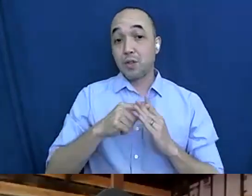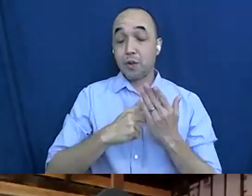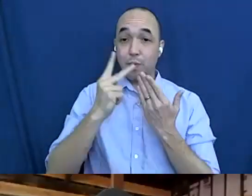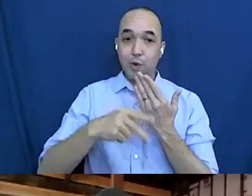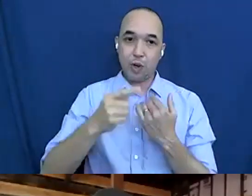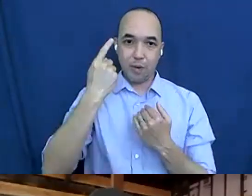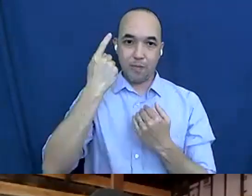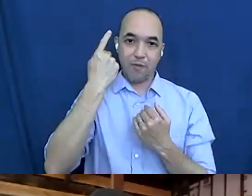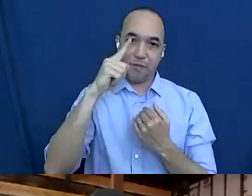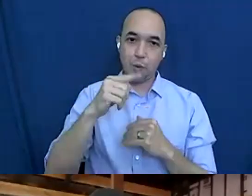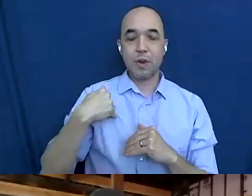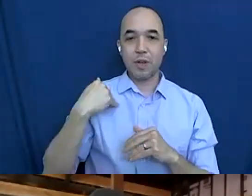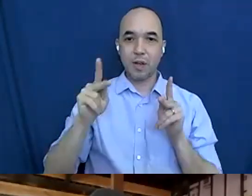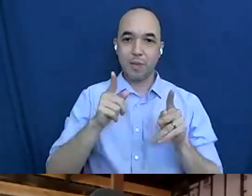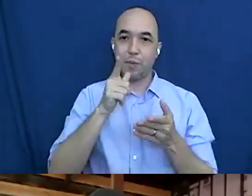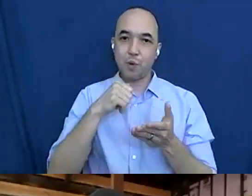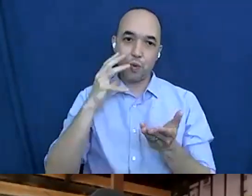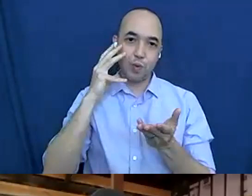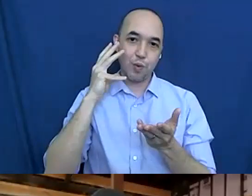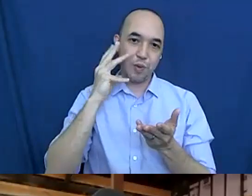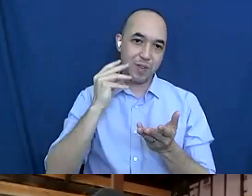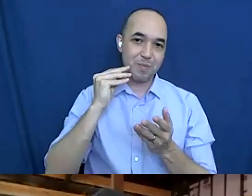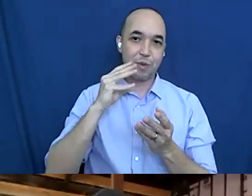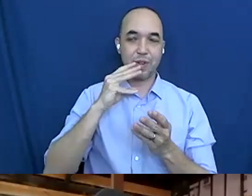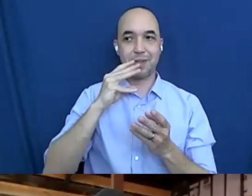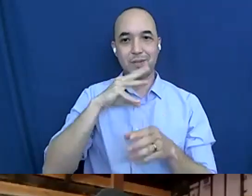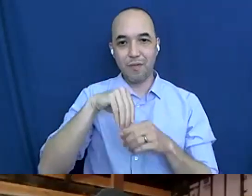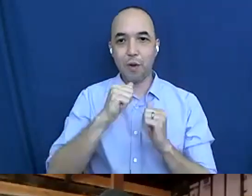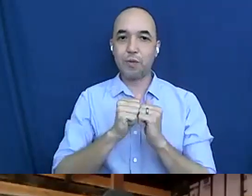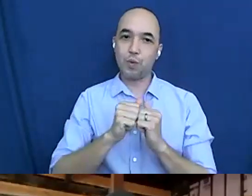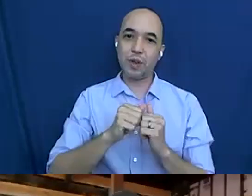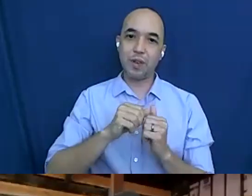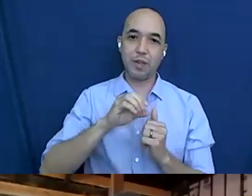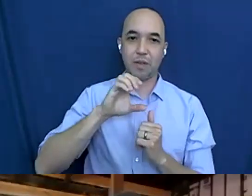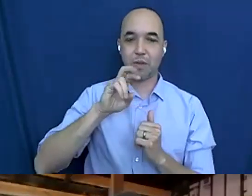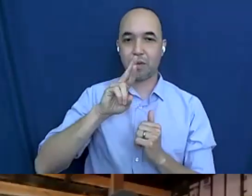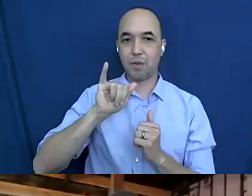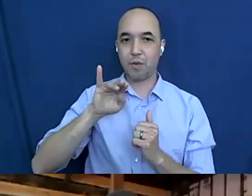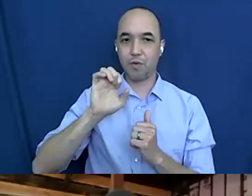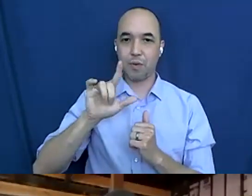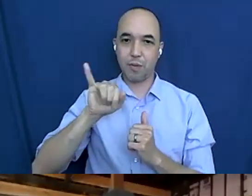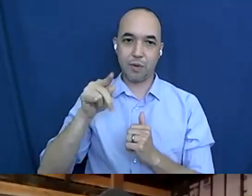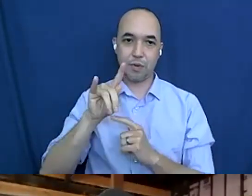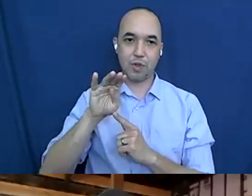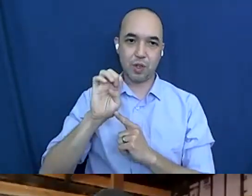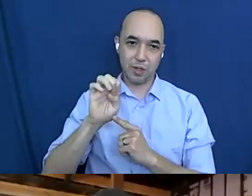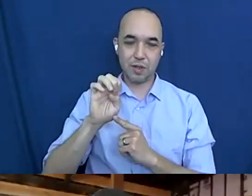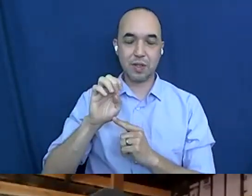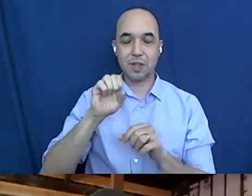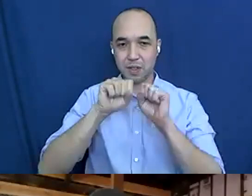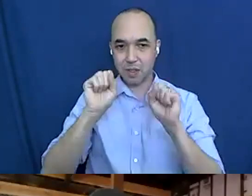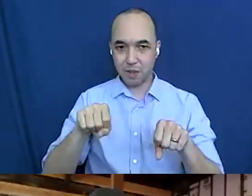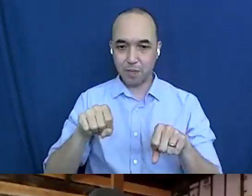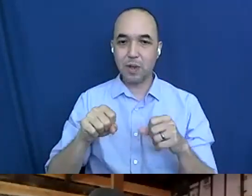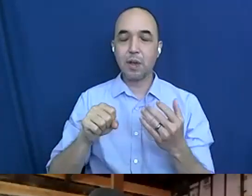became a falconer, I'm able to have my own raptors, possess and train my own birds. So I wanted everyone to be able to experience, not